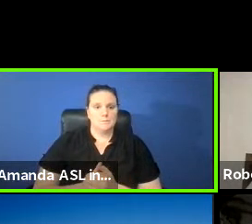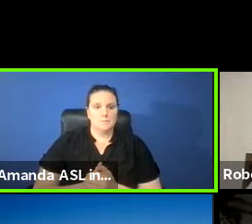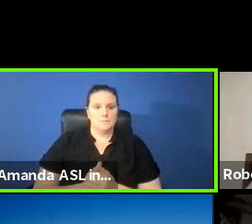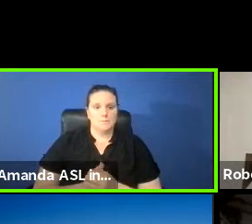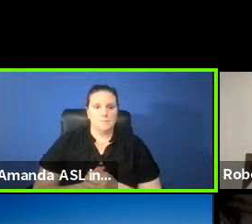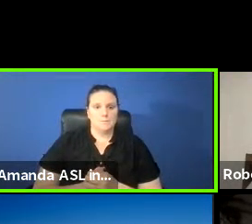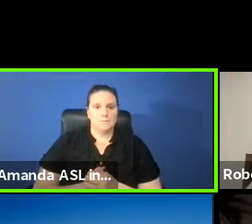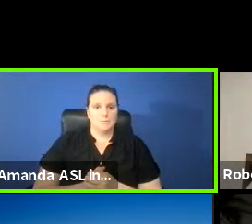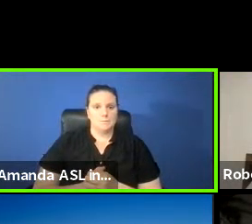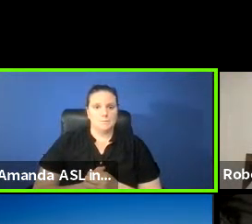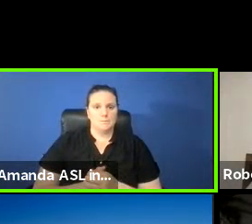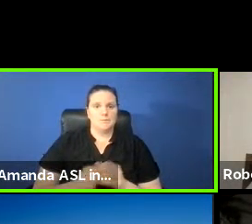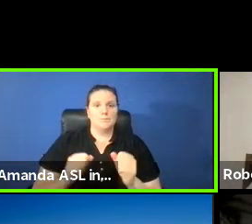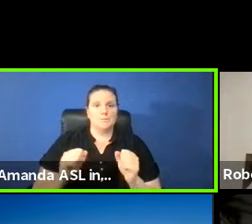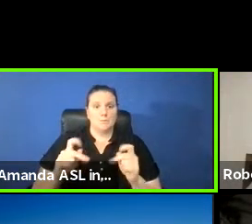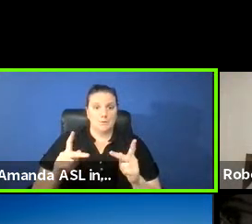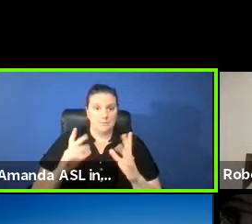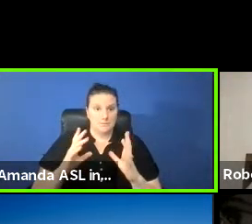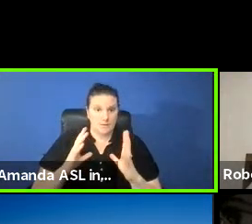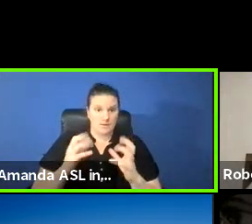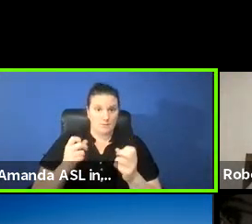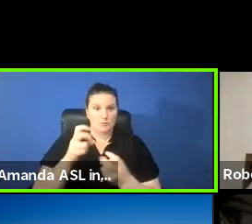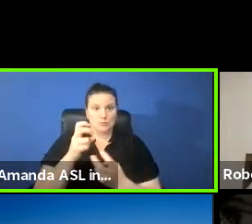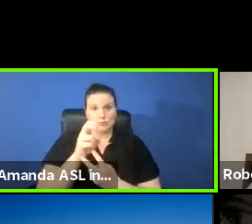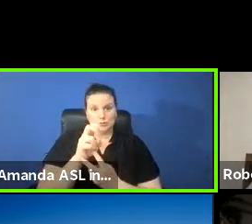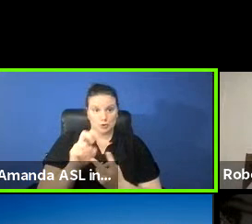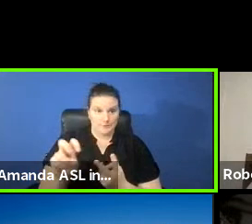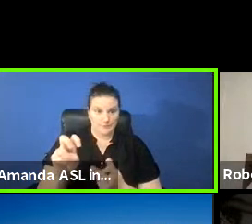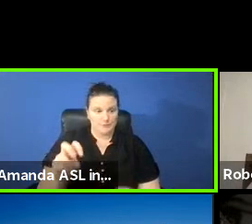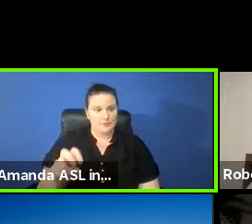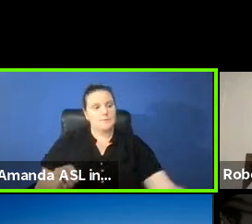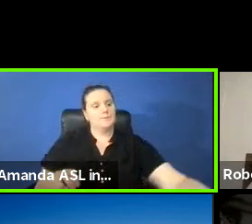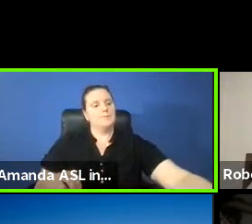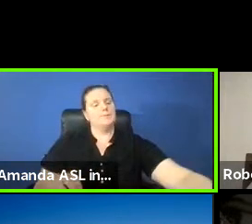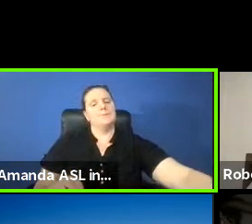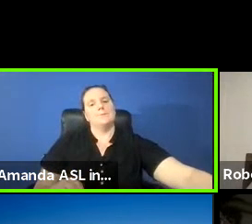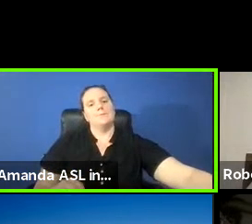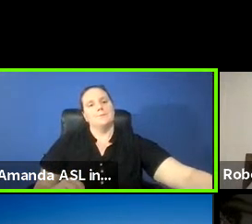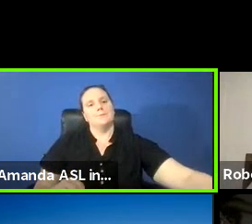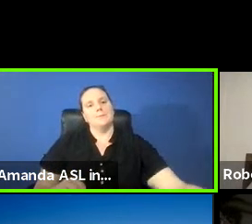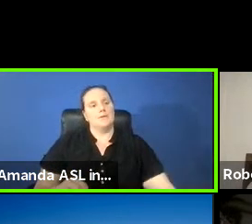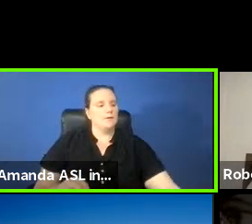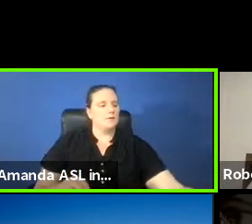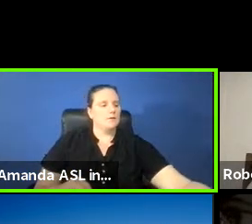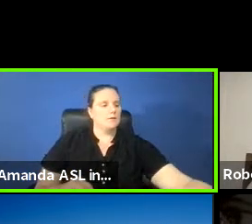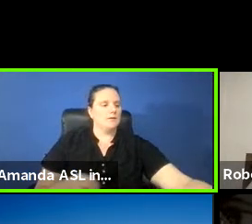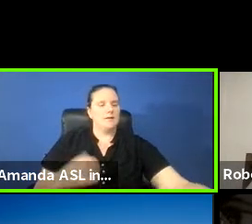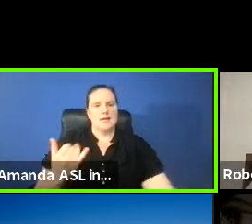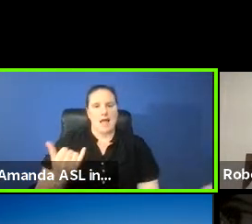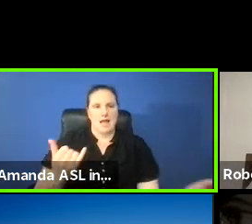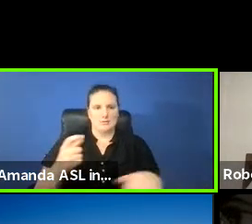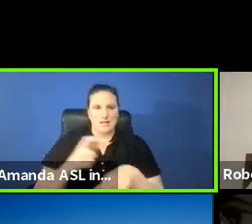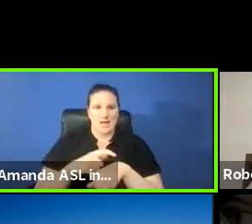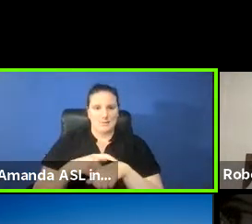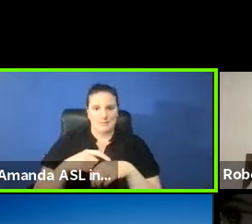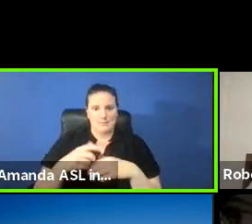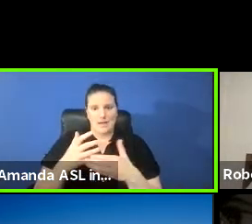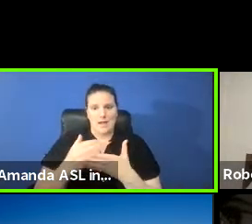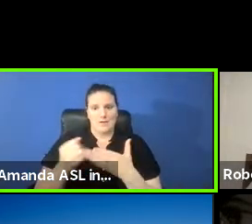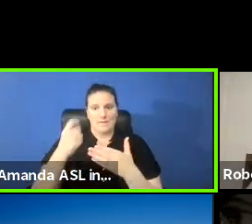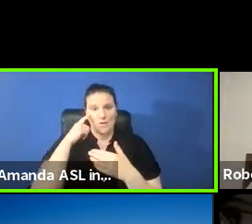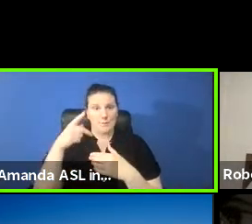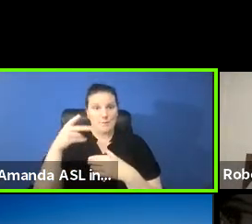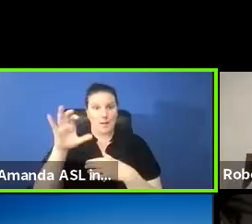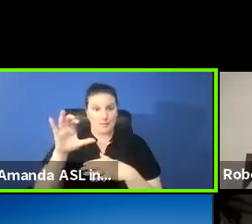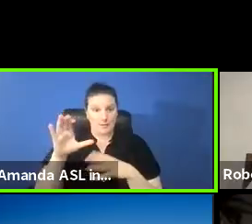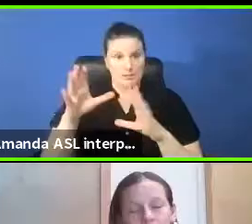All right. Well, I want to shift because we are at time for public